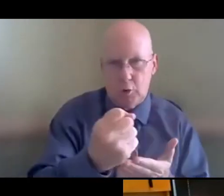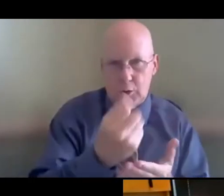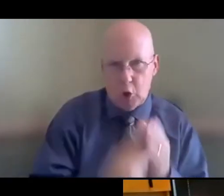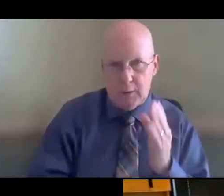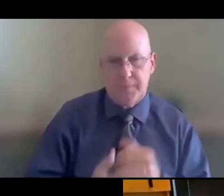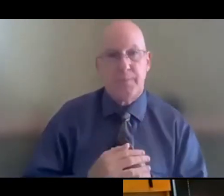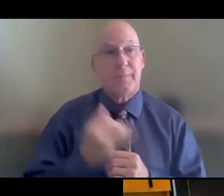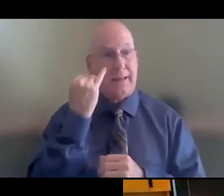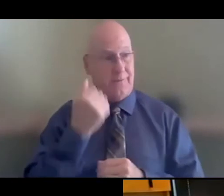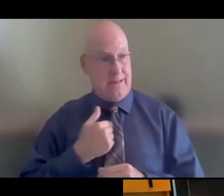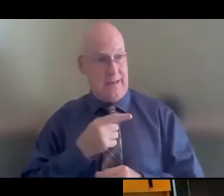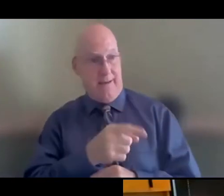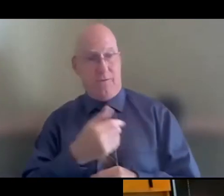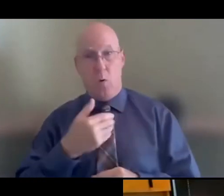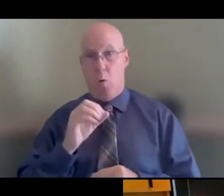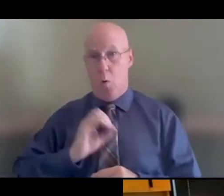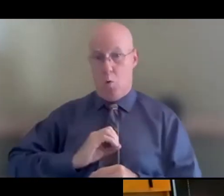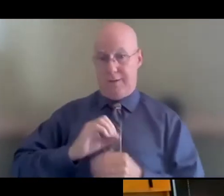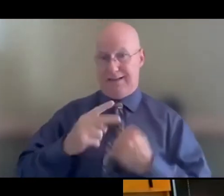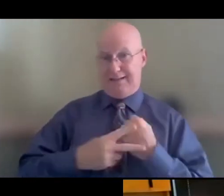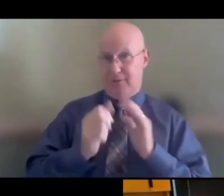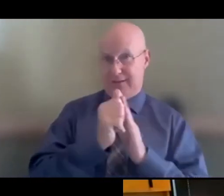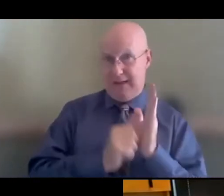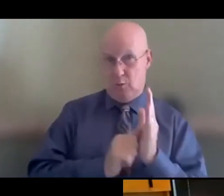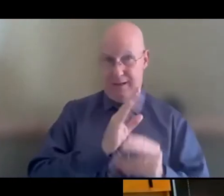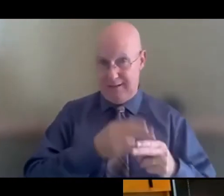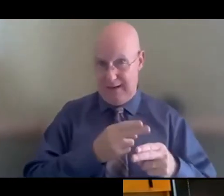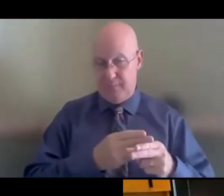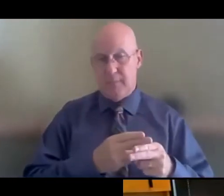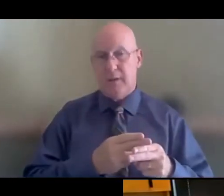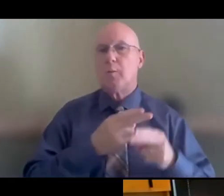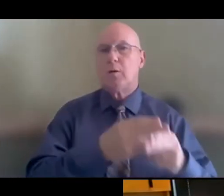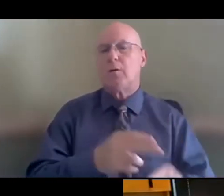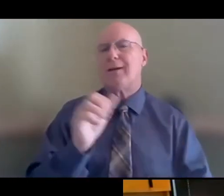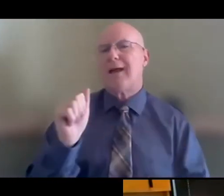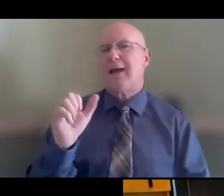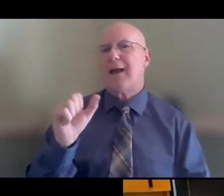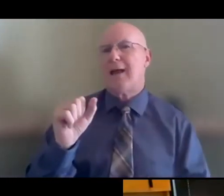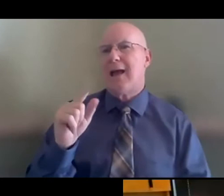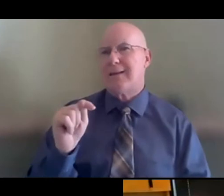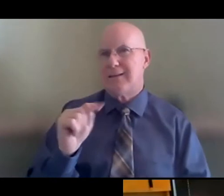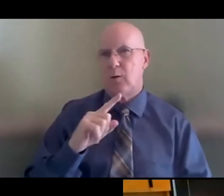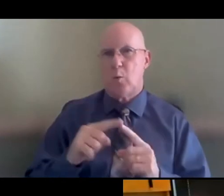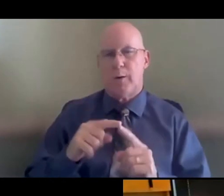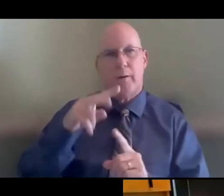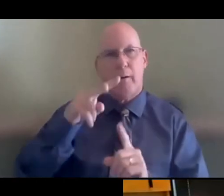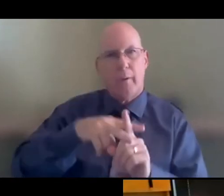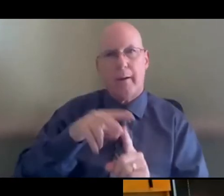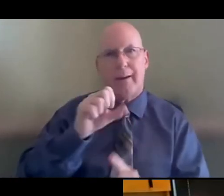own savings account in his name, it would be considered an asset when we go to apply for SSI